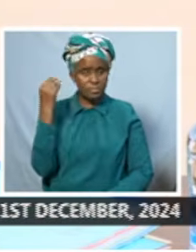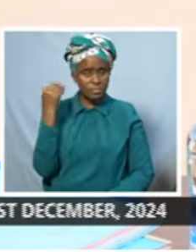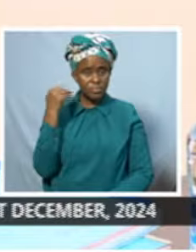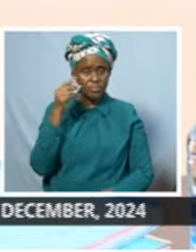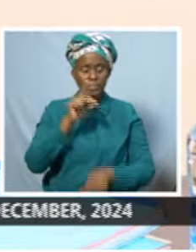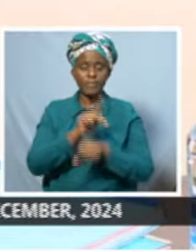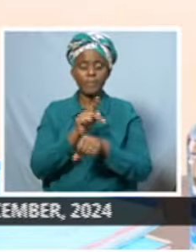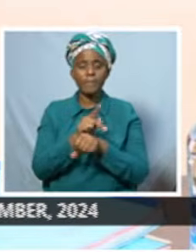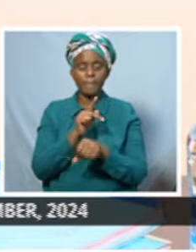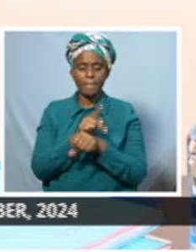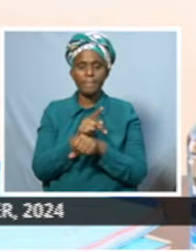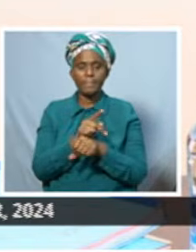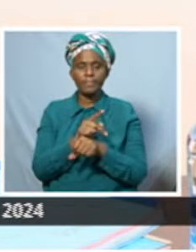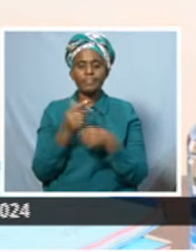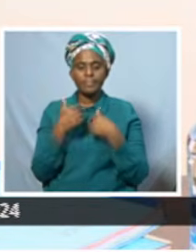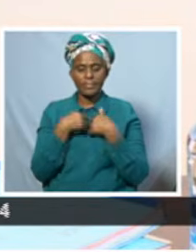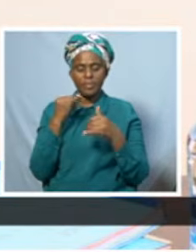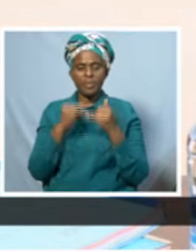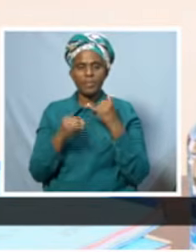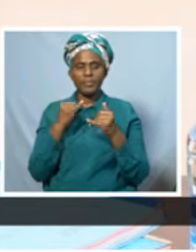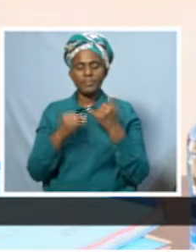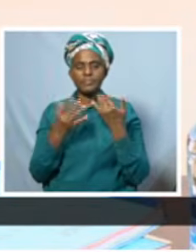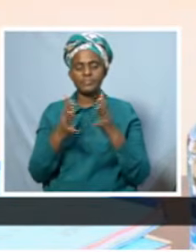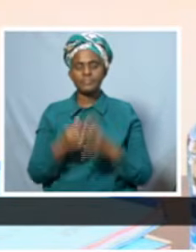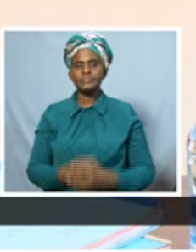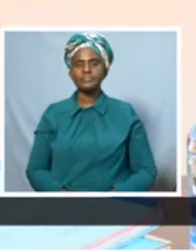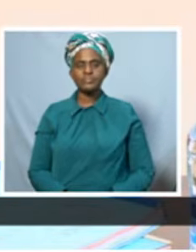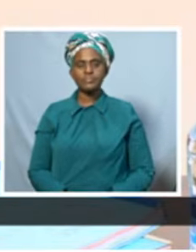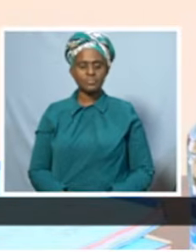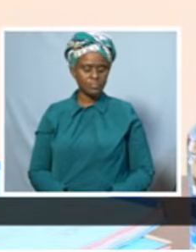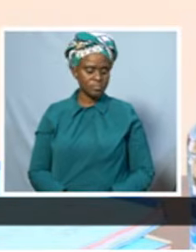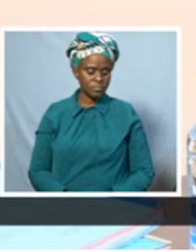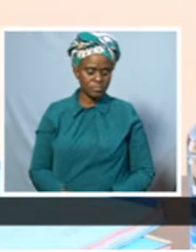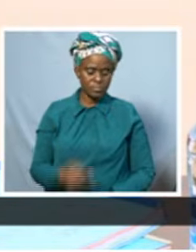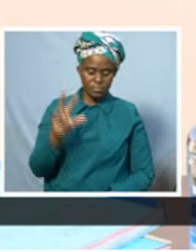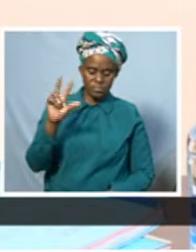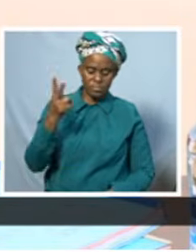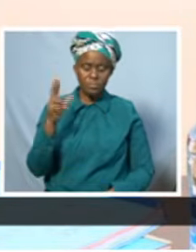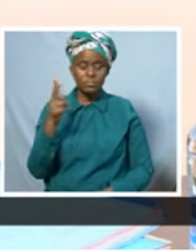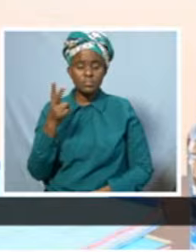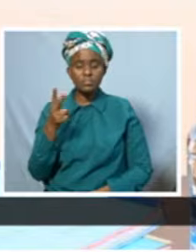projects have since been completed. Number 3,